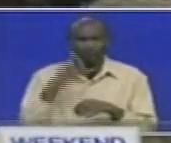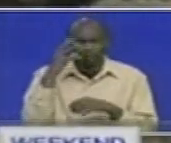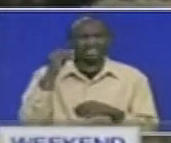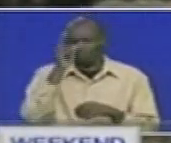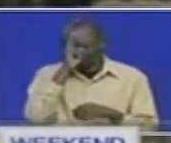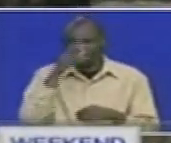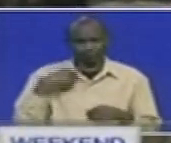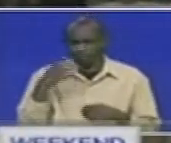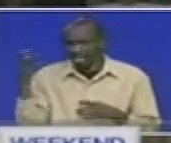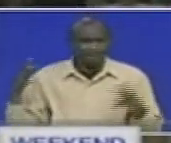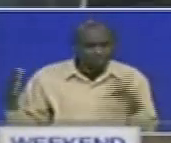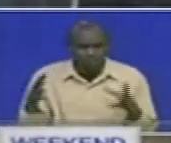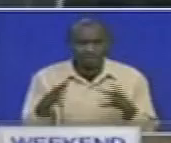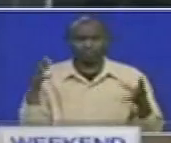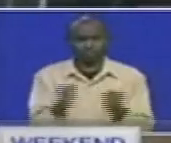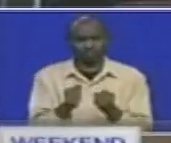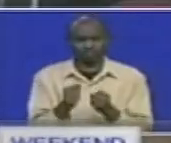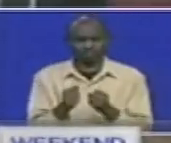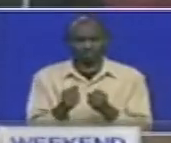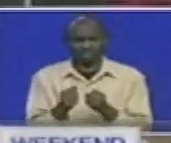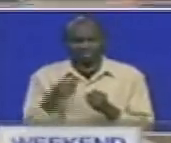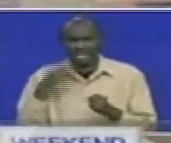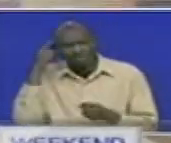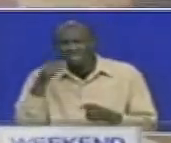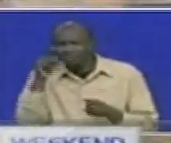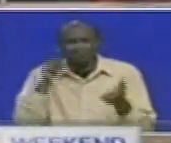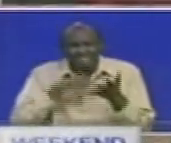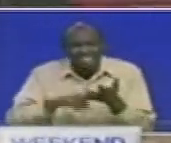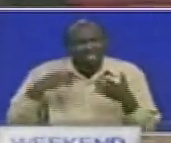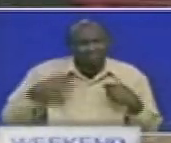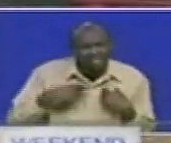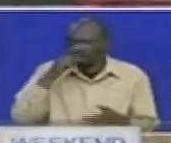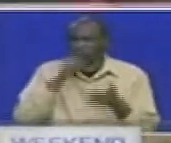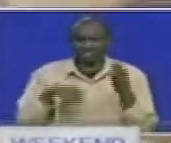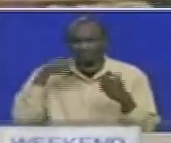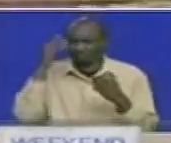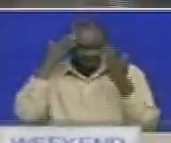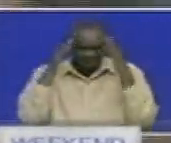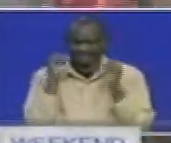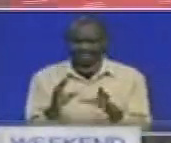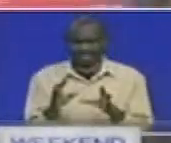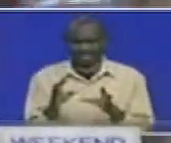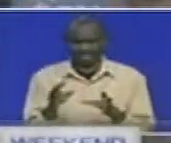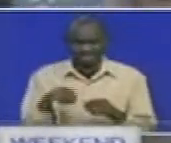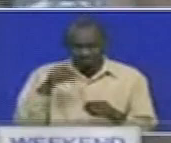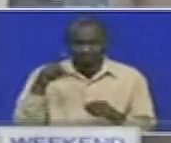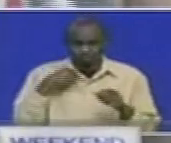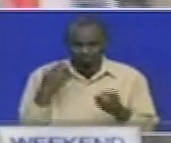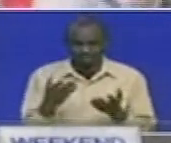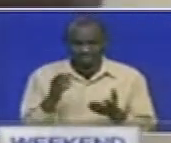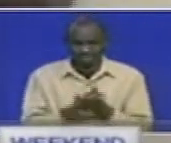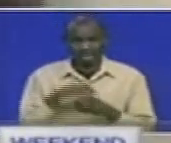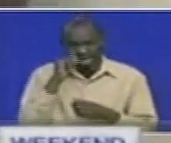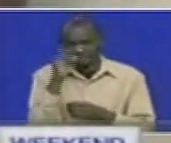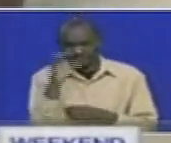came from nowhere I thought for a moment they have either mistaken or there's something that has been done that I'm not aware of but any they told me it's because of